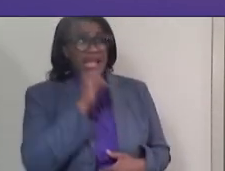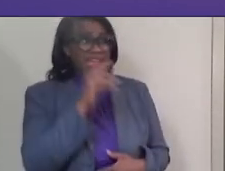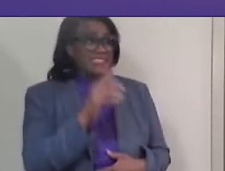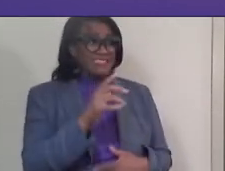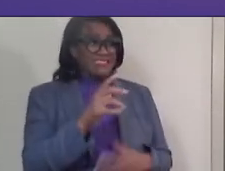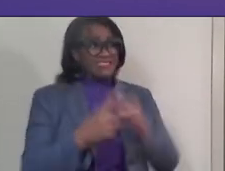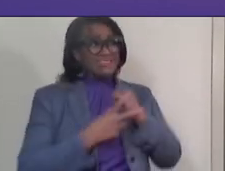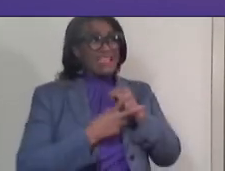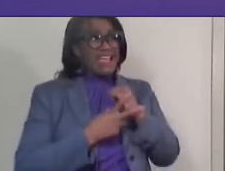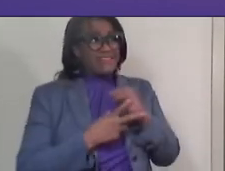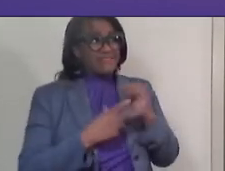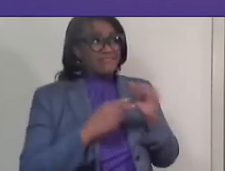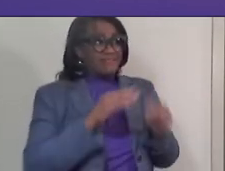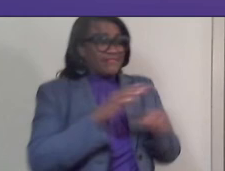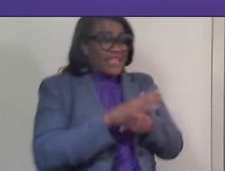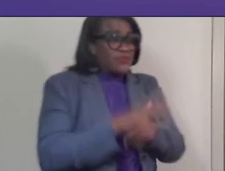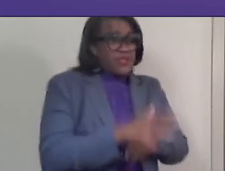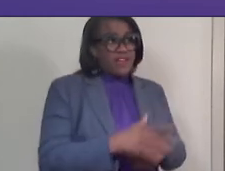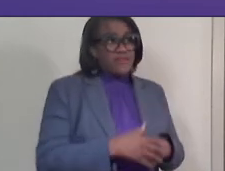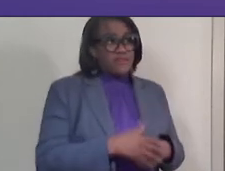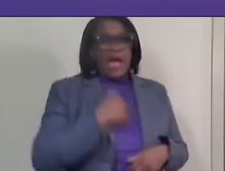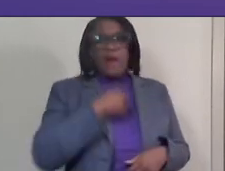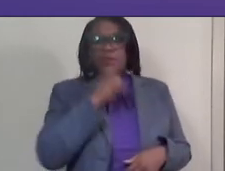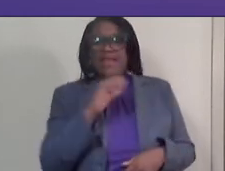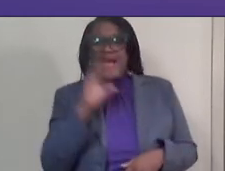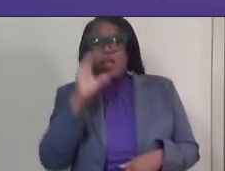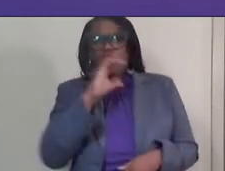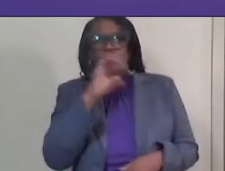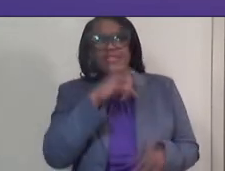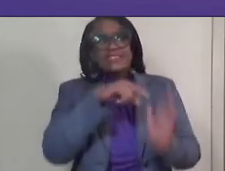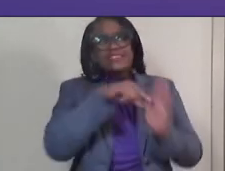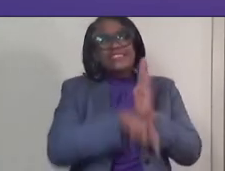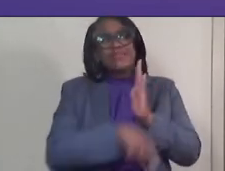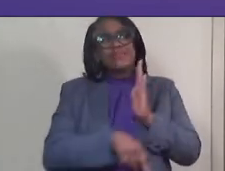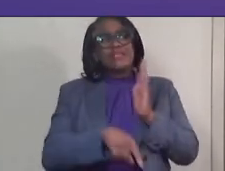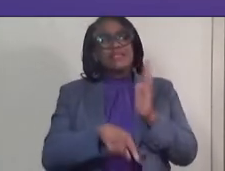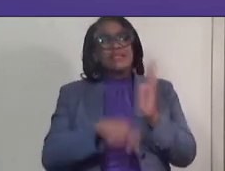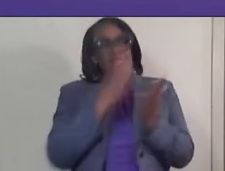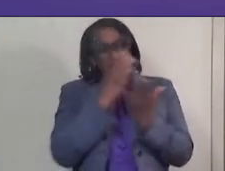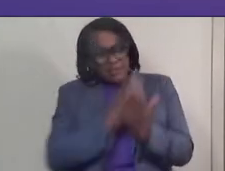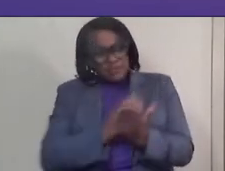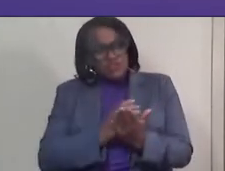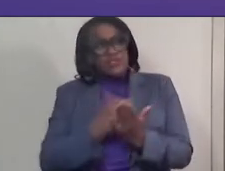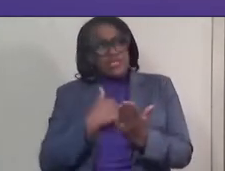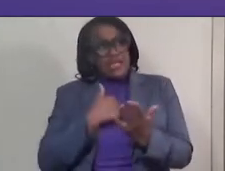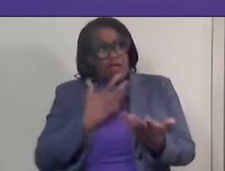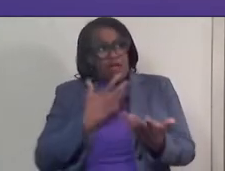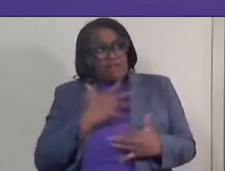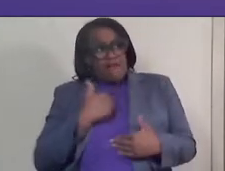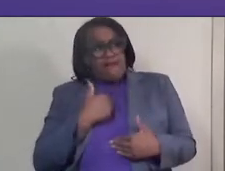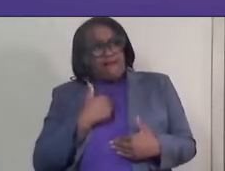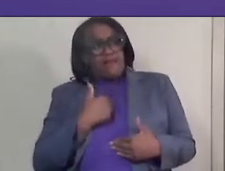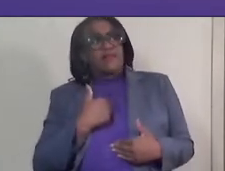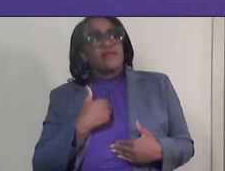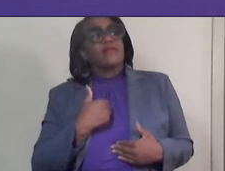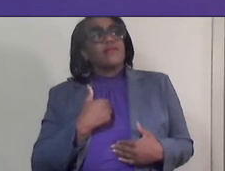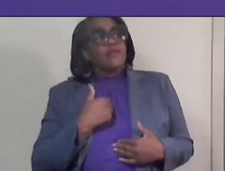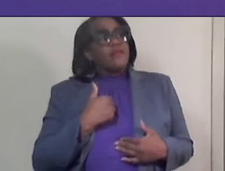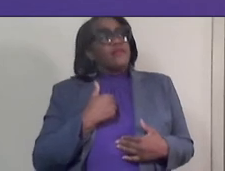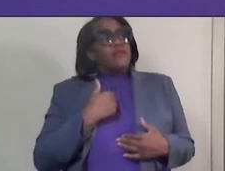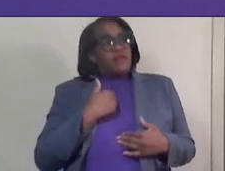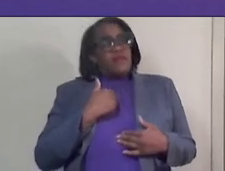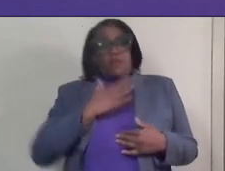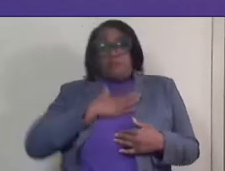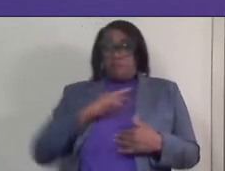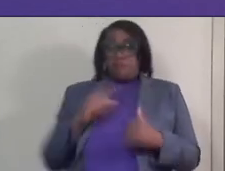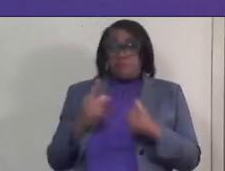because I wasn't maybe looking deeply into the images that I did capture. And so my first approach